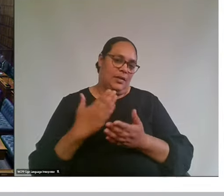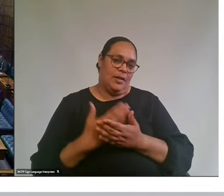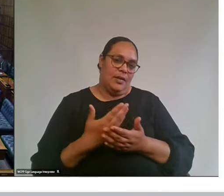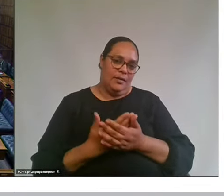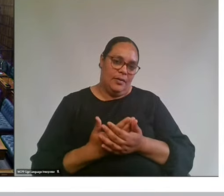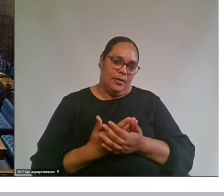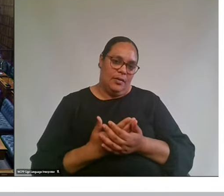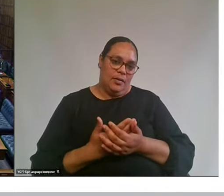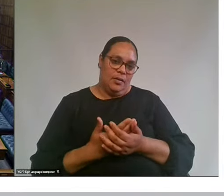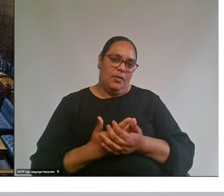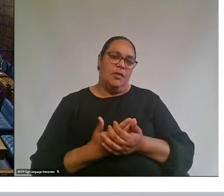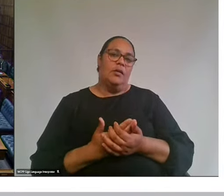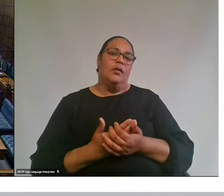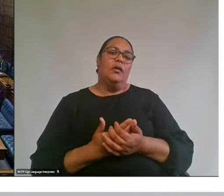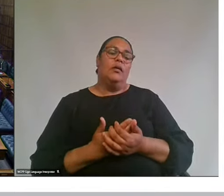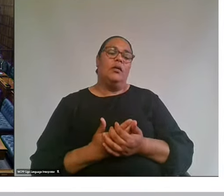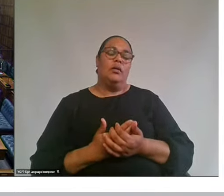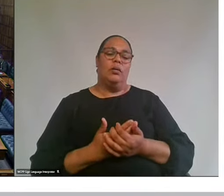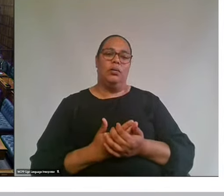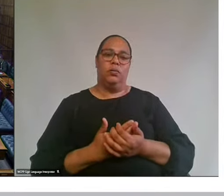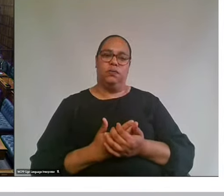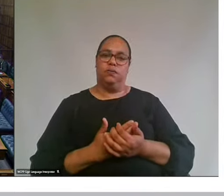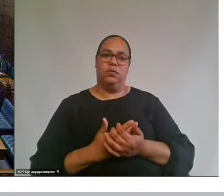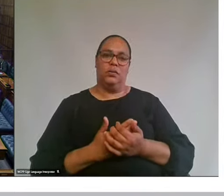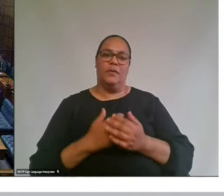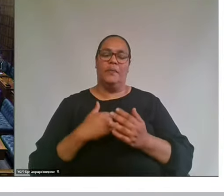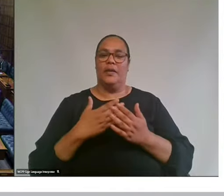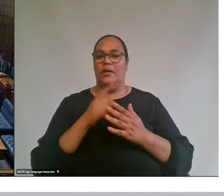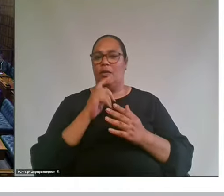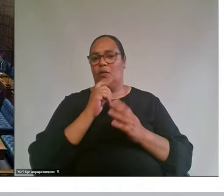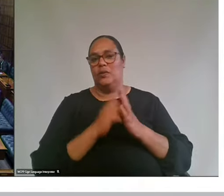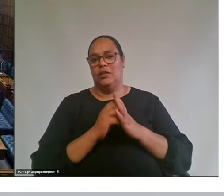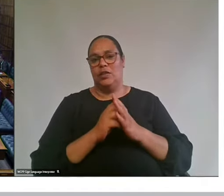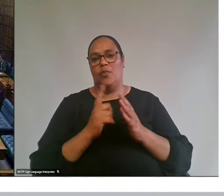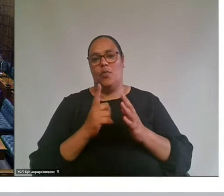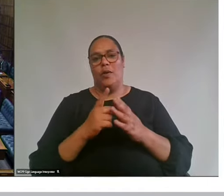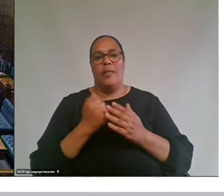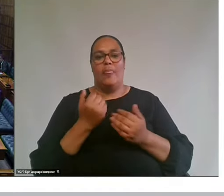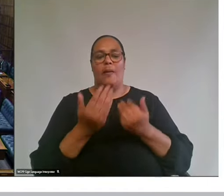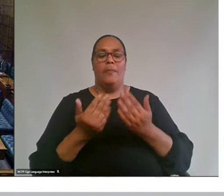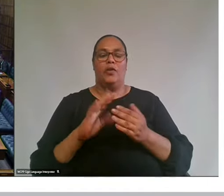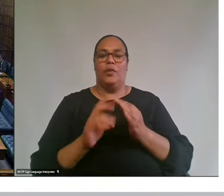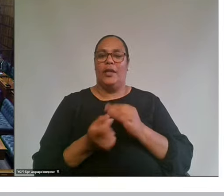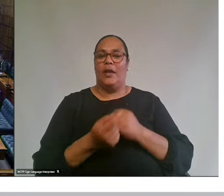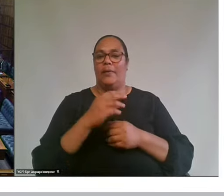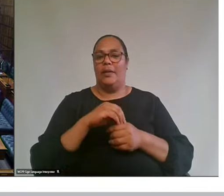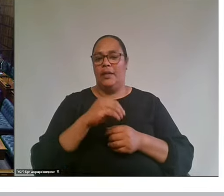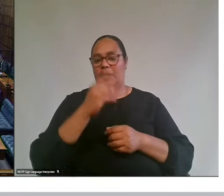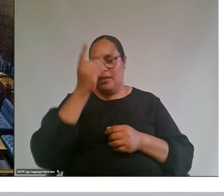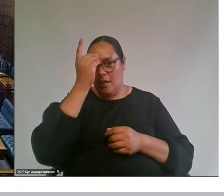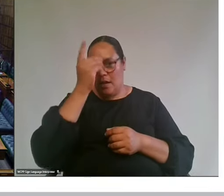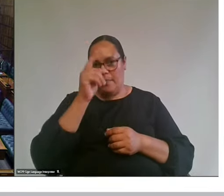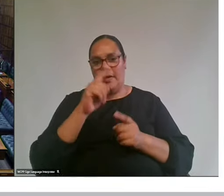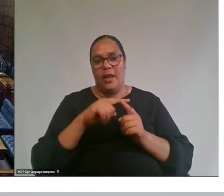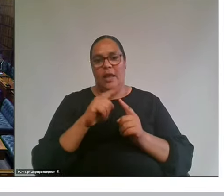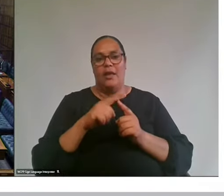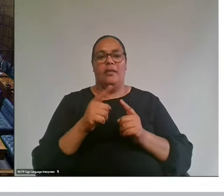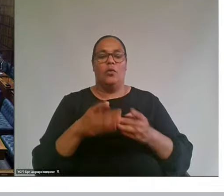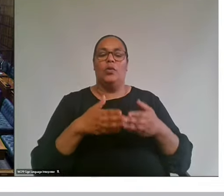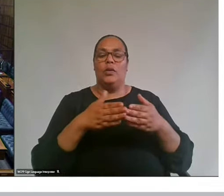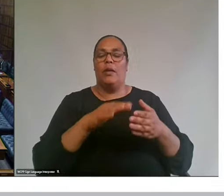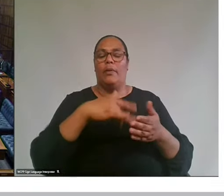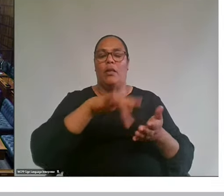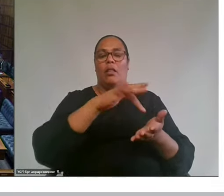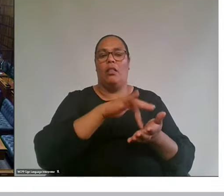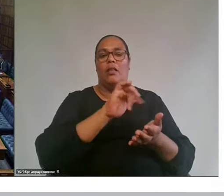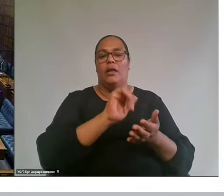um for and uh I can use the example of the birds that have been happening in Durban and also the terminal um